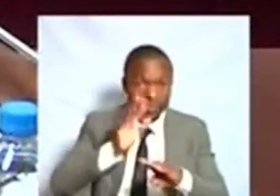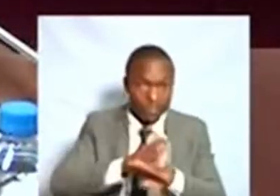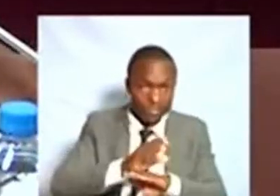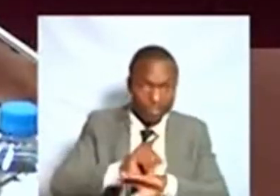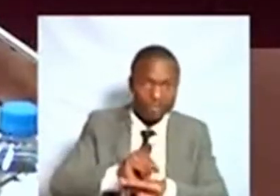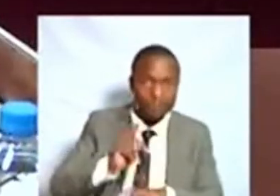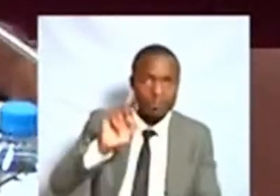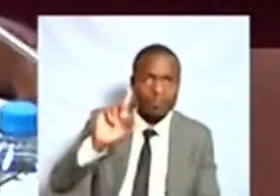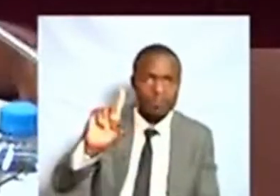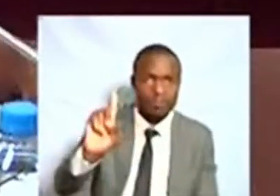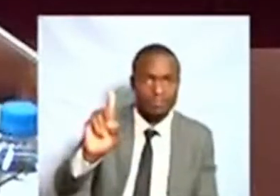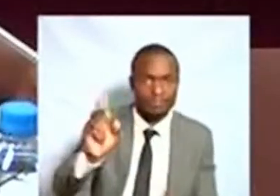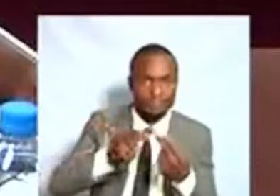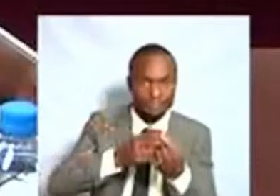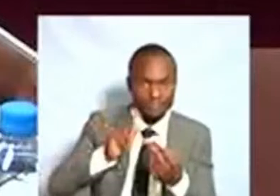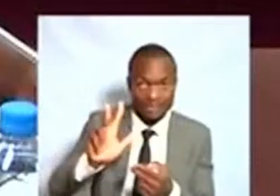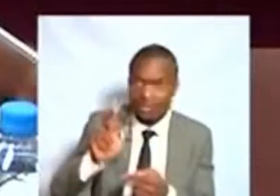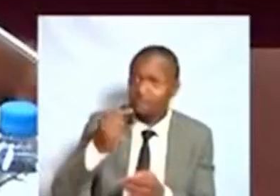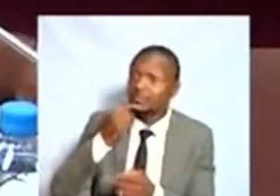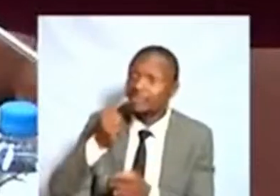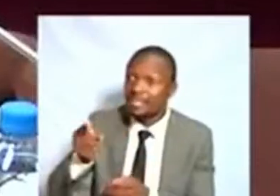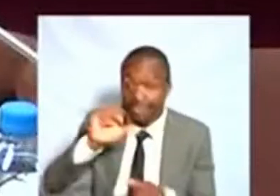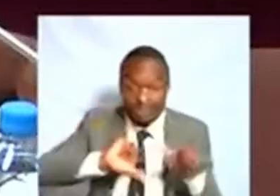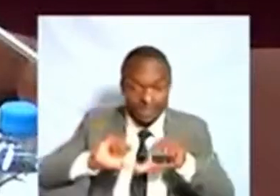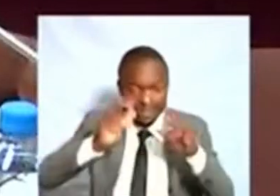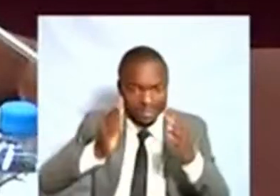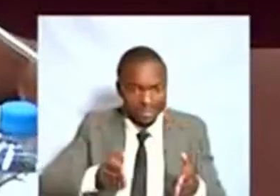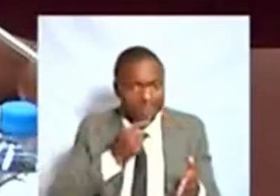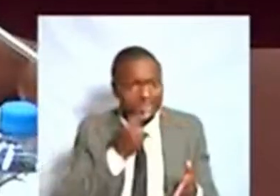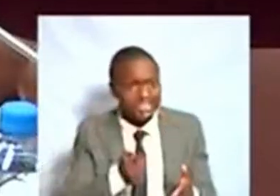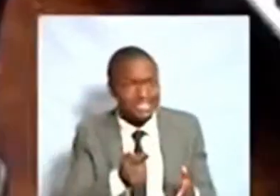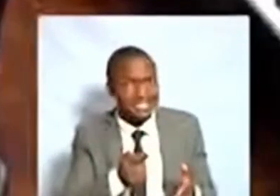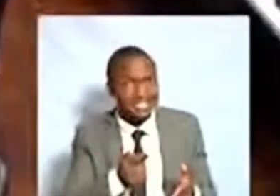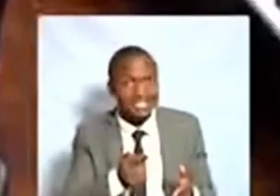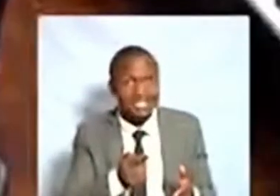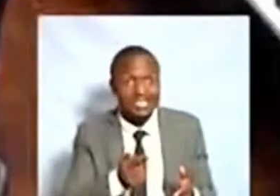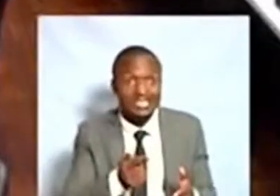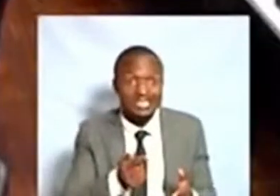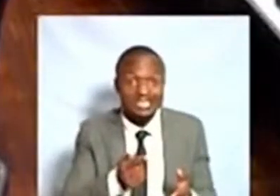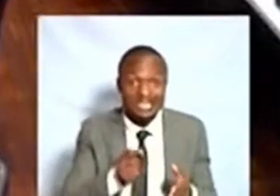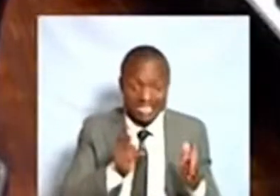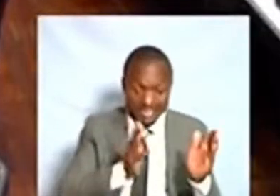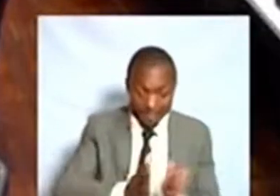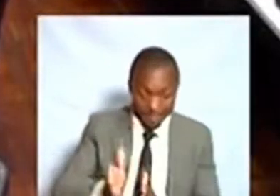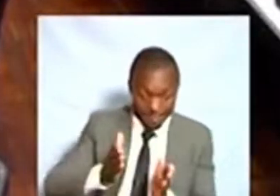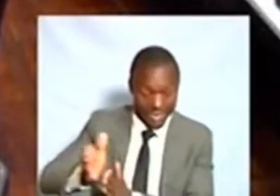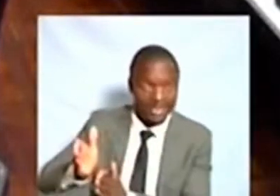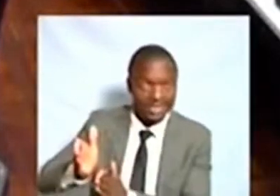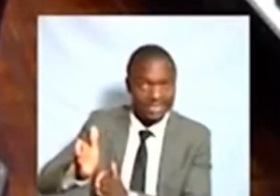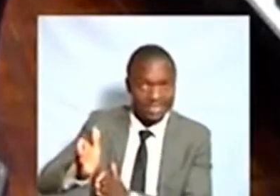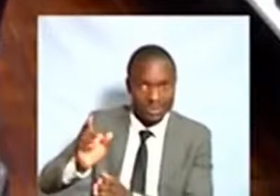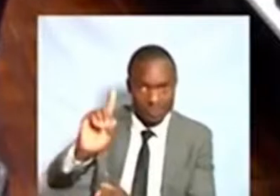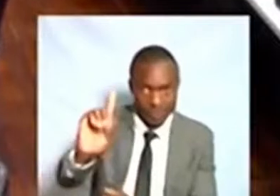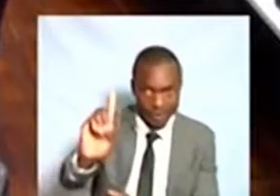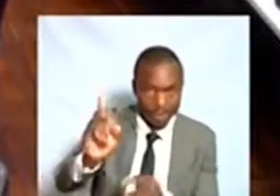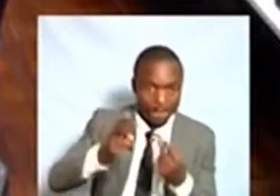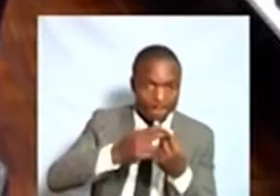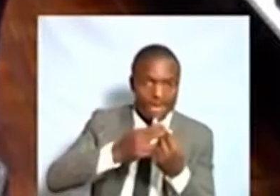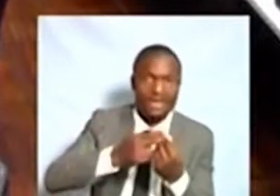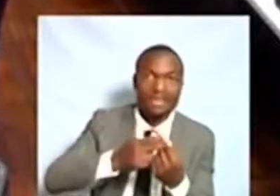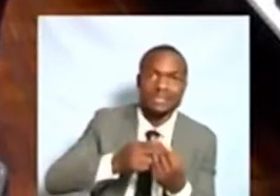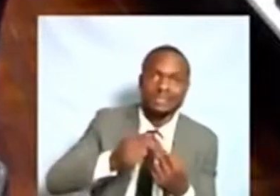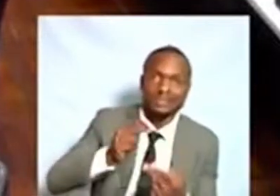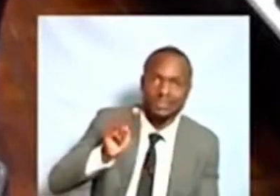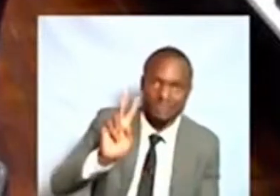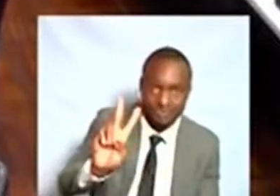Chair. Did you tell the auditor to say at the initial scope was